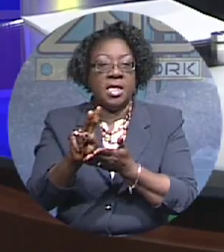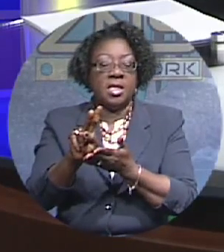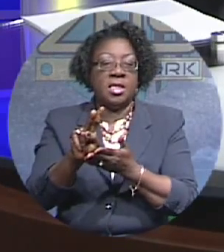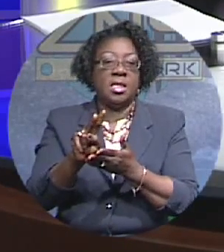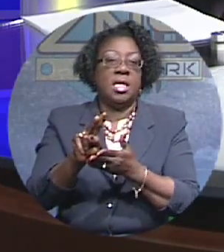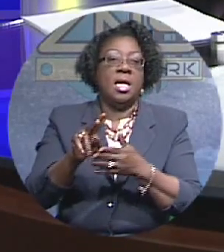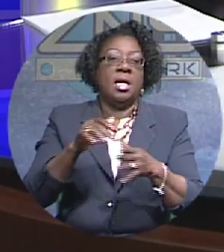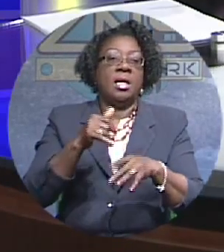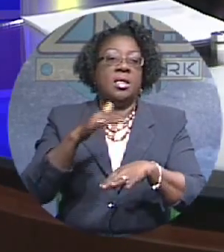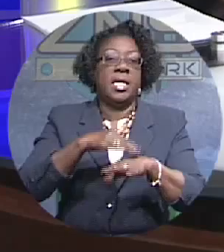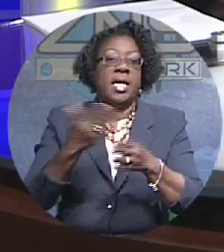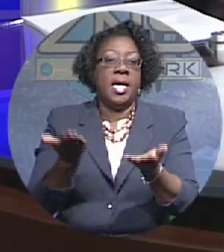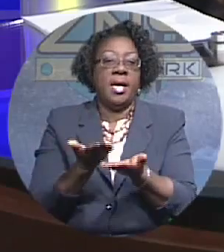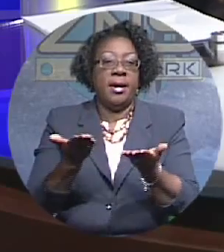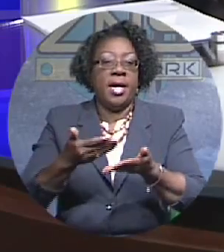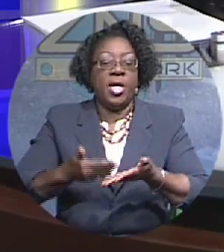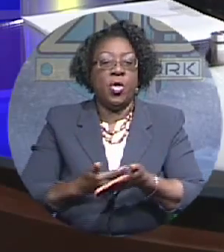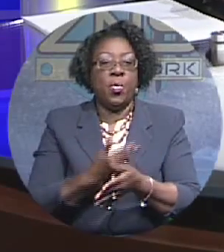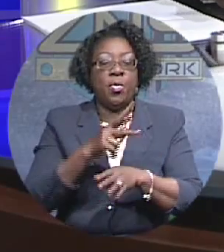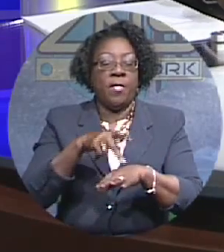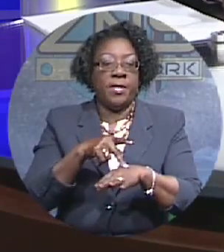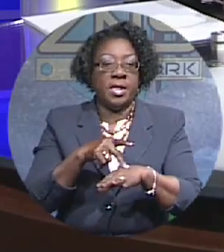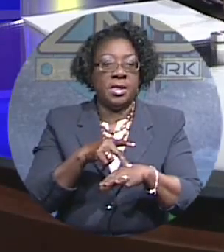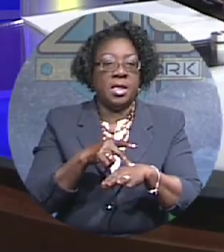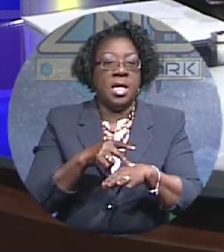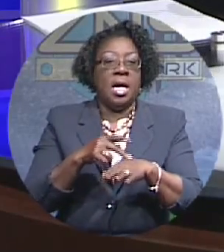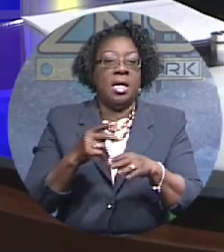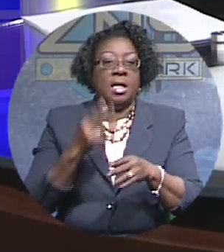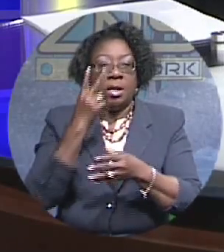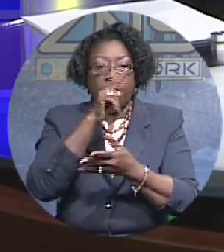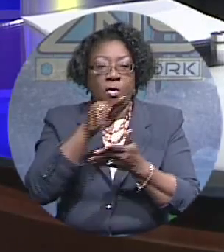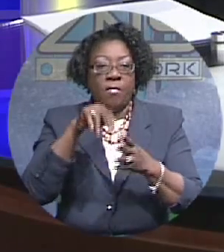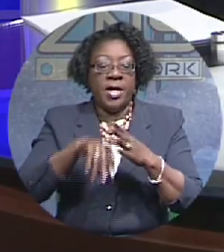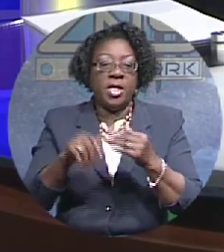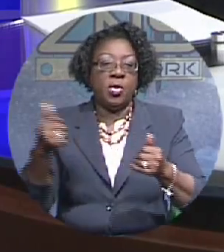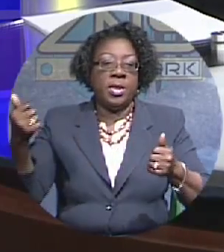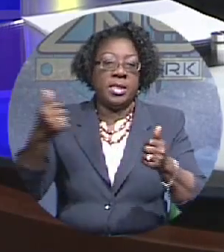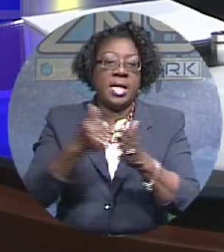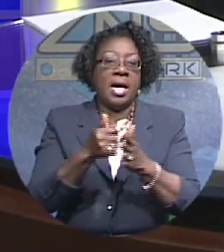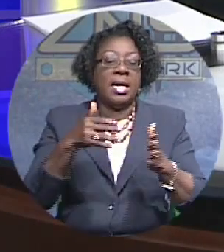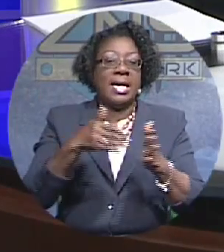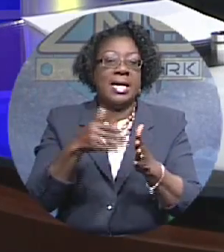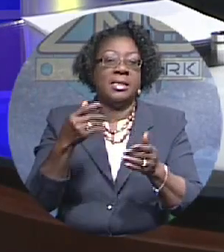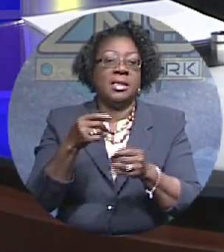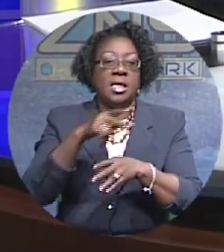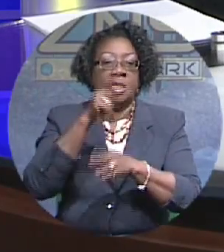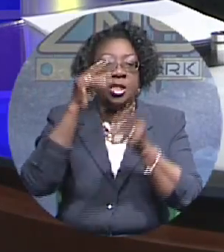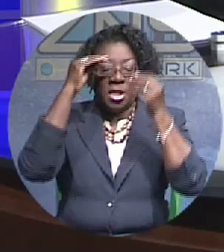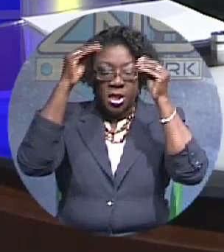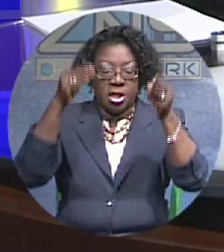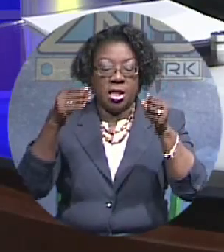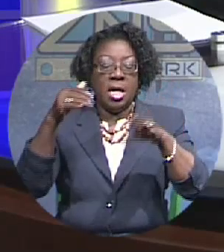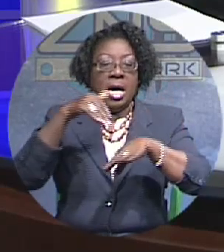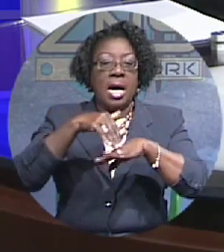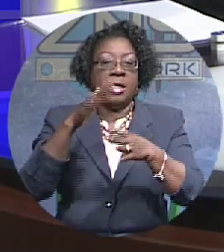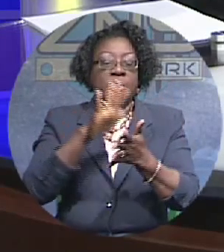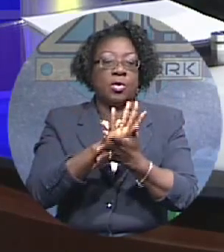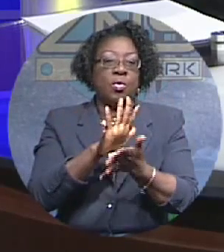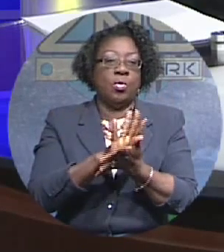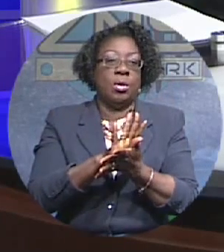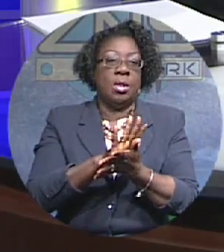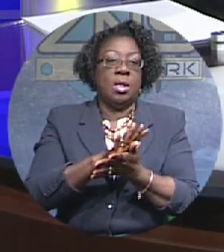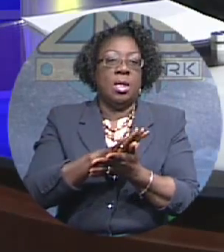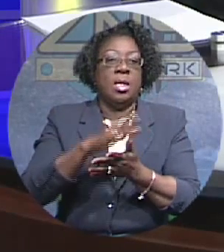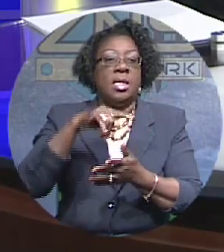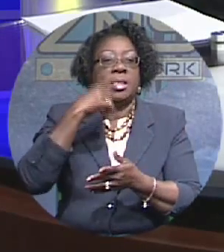New Providence has led to yet another probe into an attack against a teacher on a school campus. In this report, Jiminy